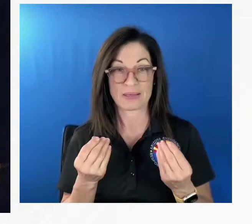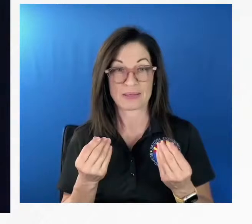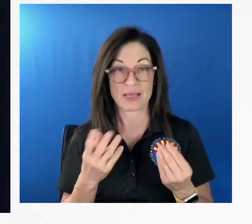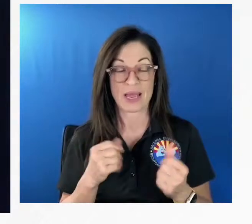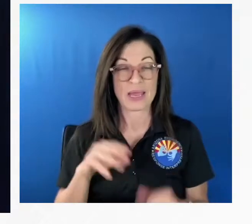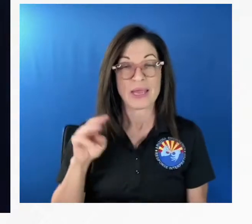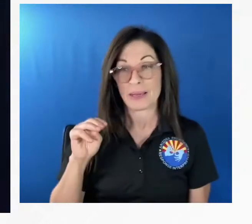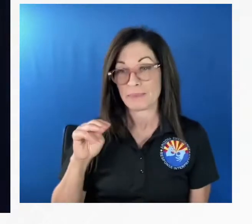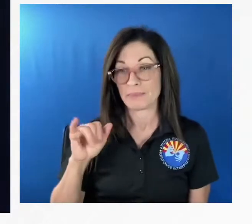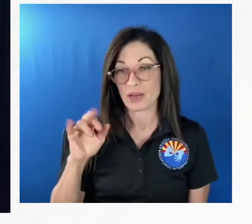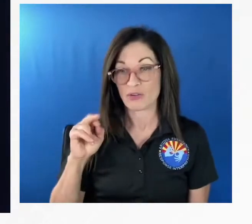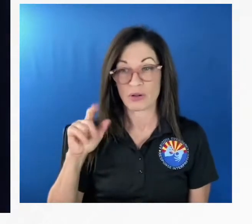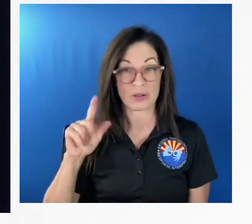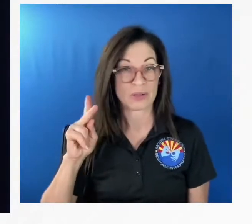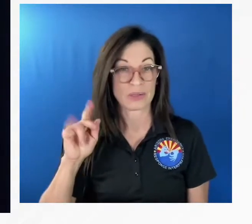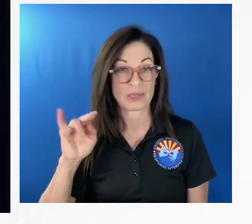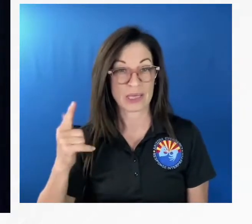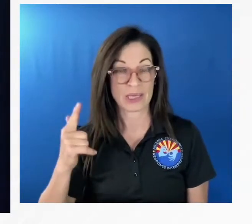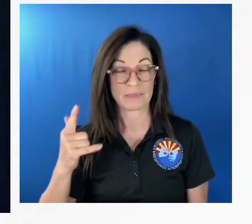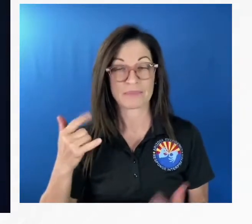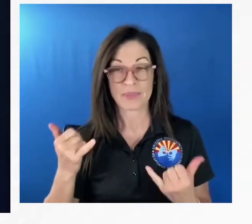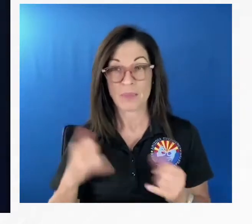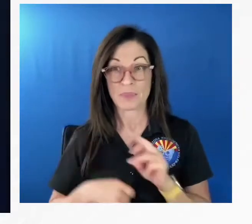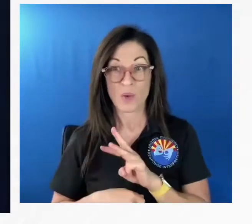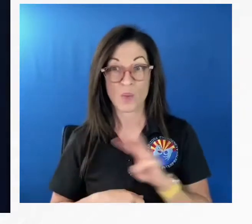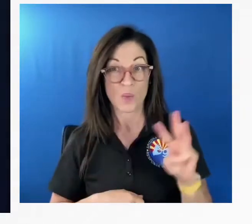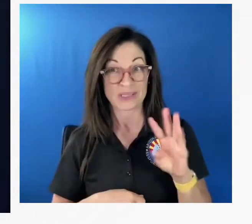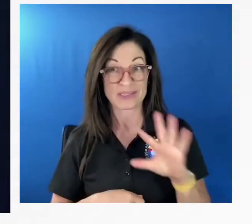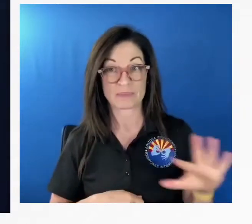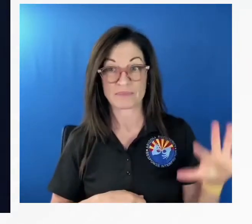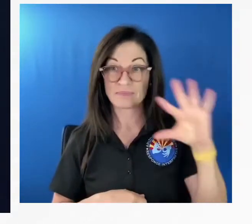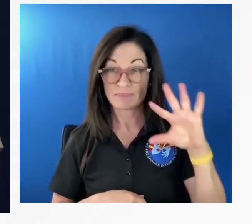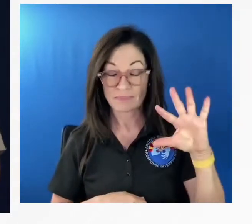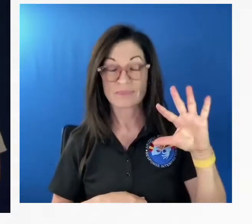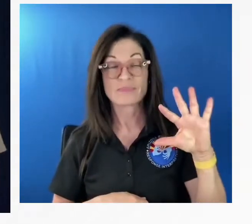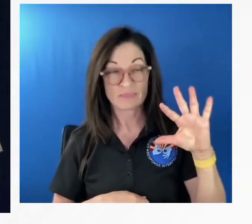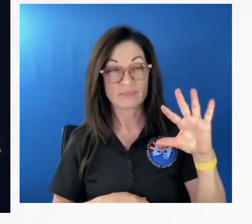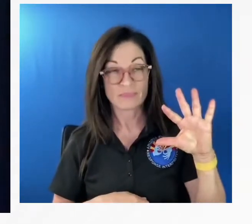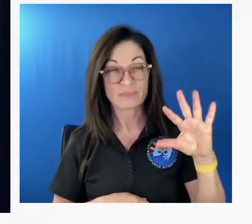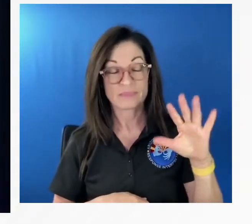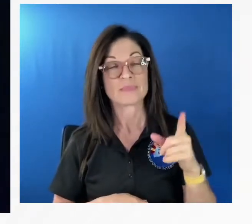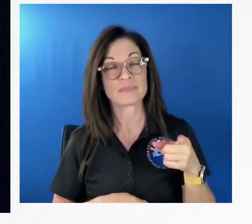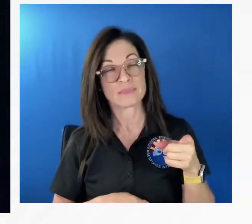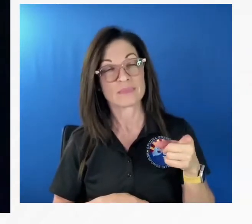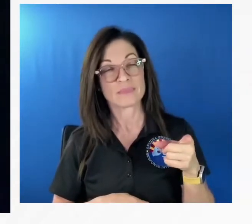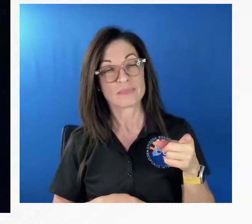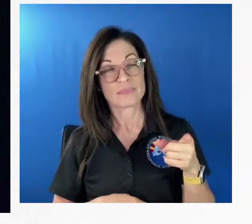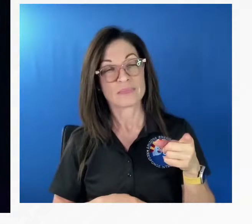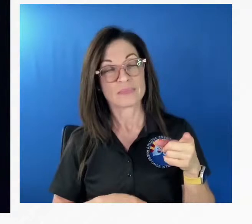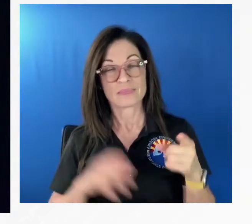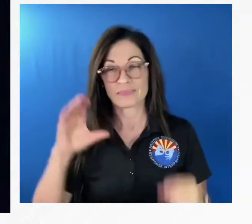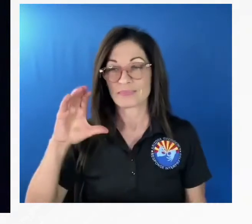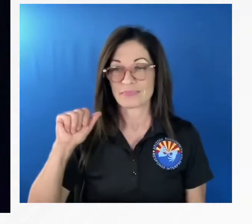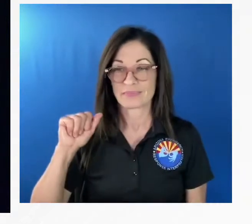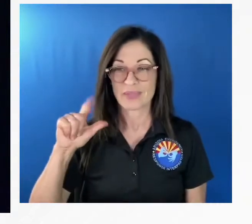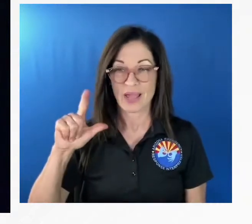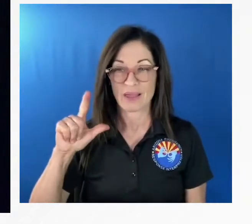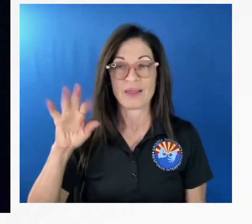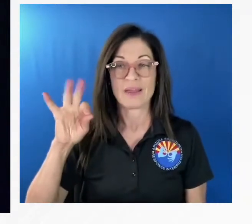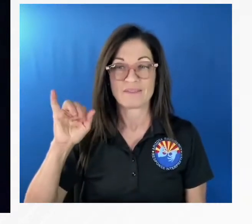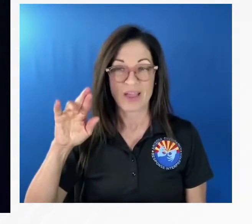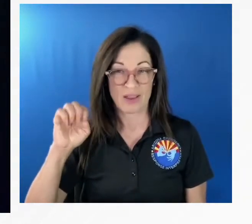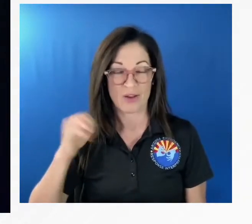King. When you go to the west of this, for the most part, the CAL FIRE has